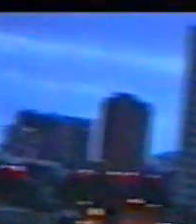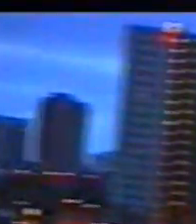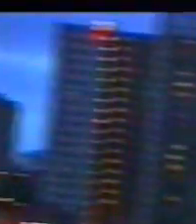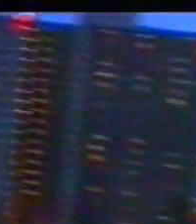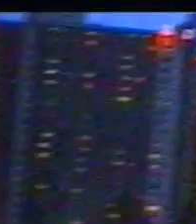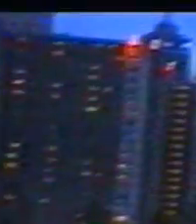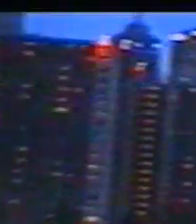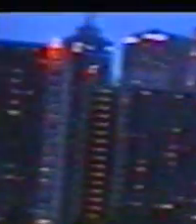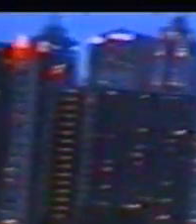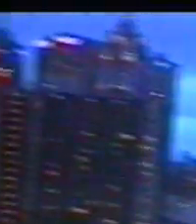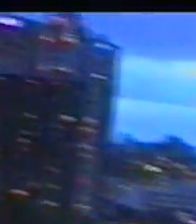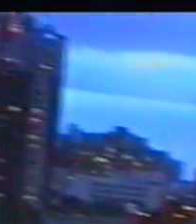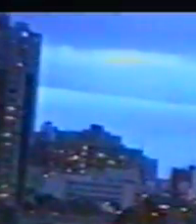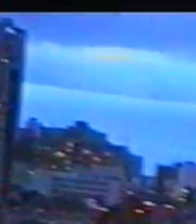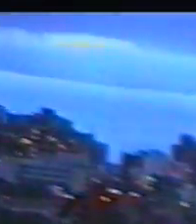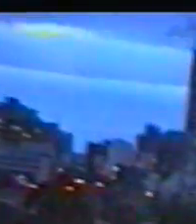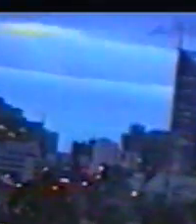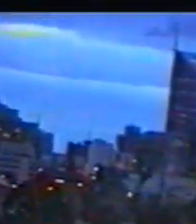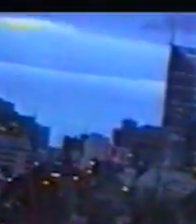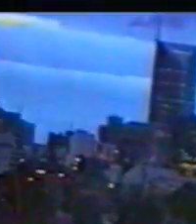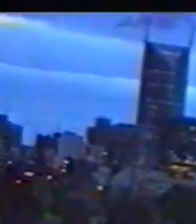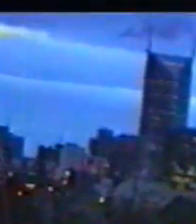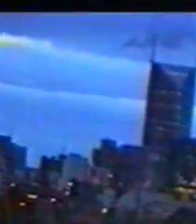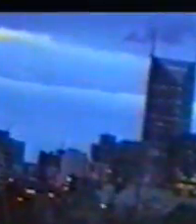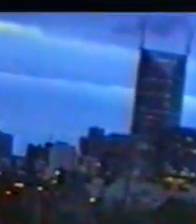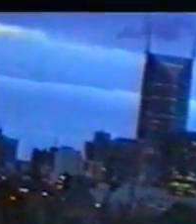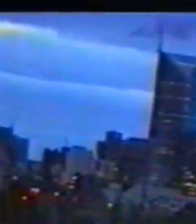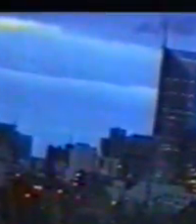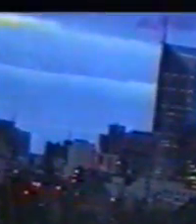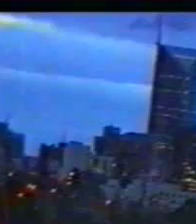In the sea, they've gone to